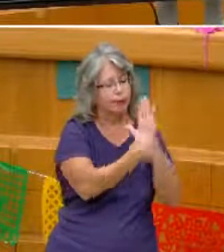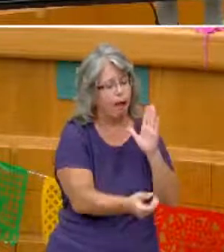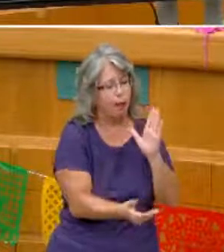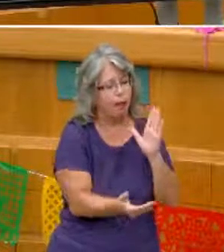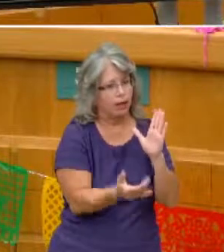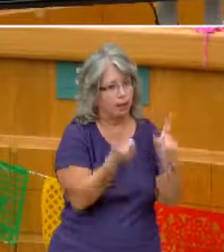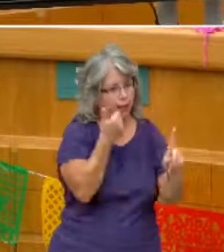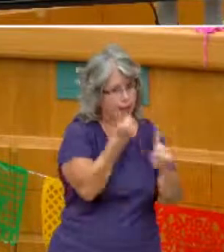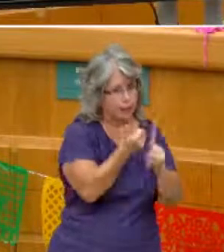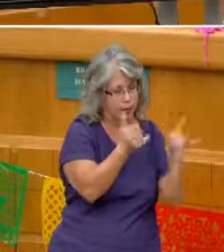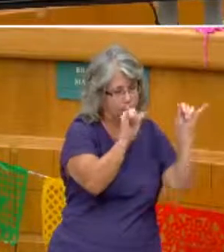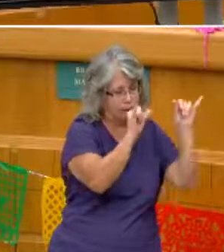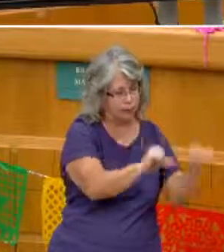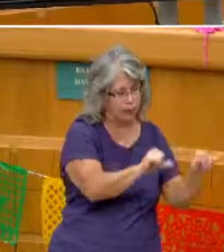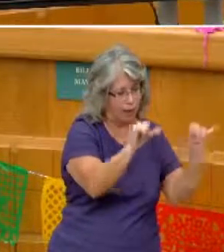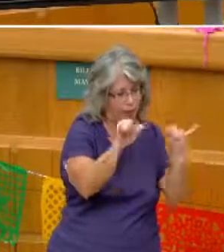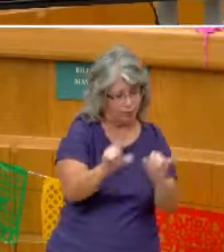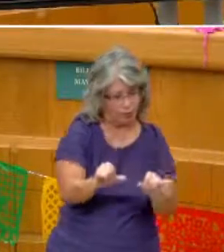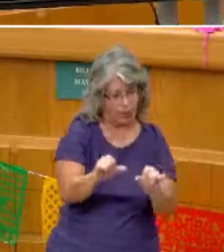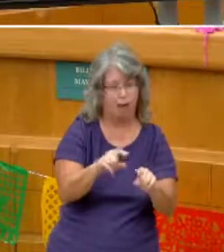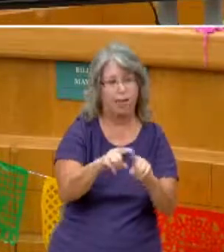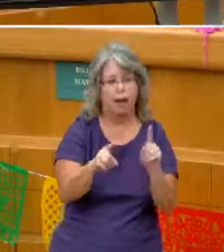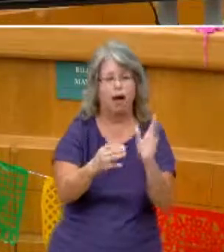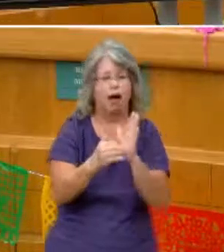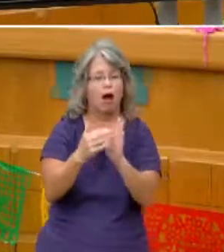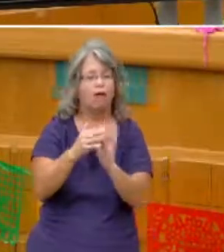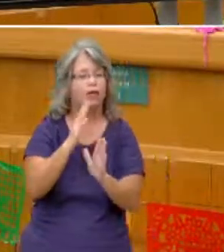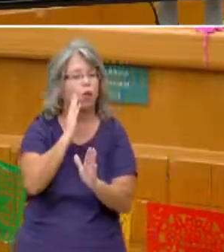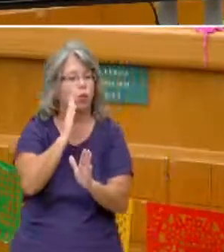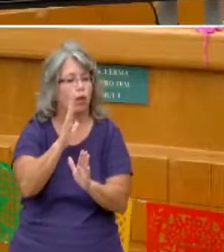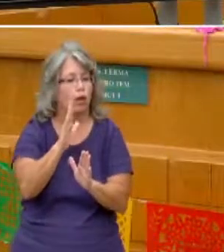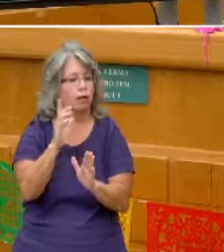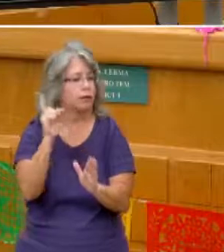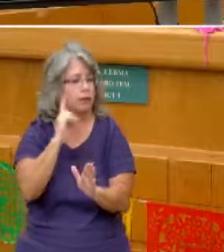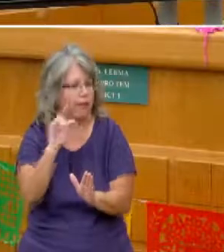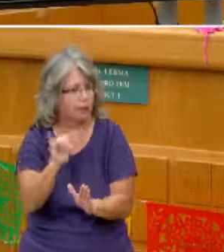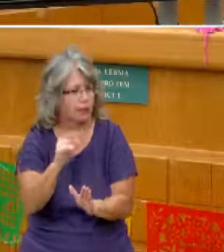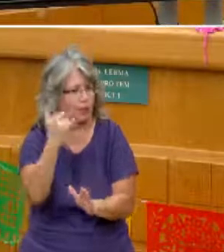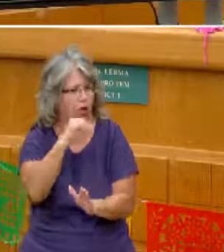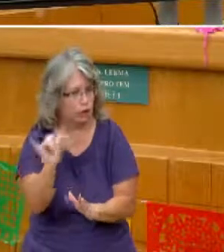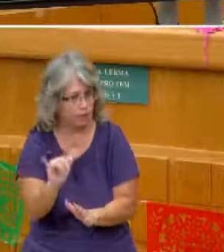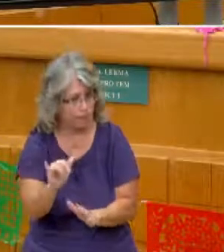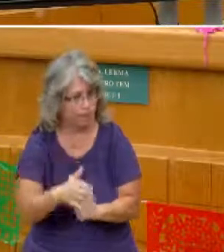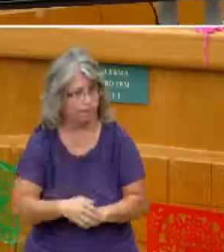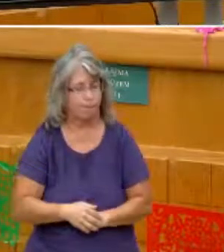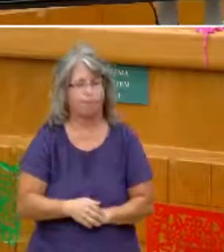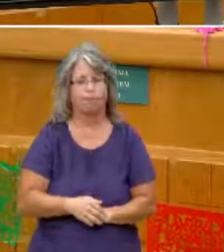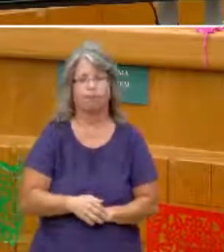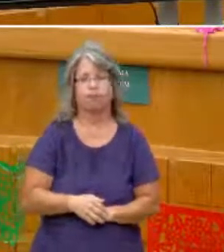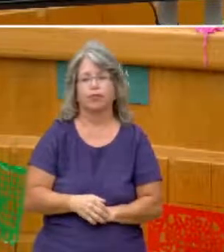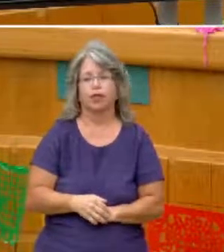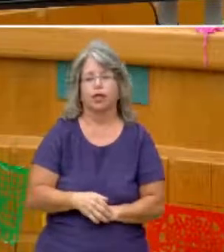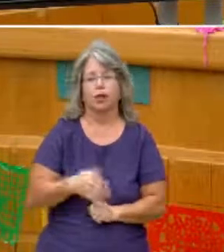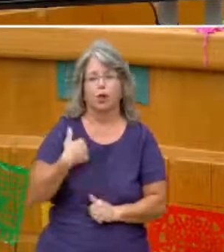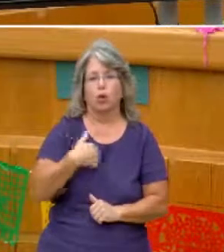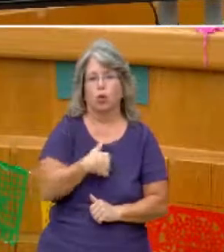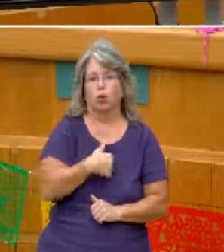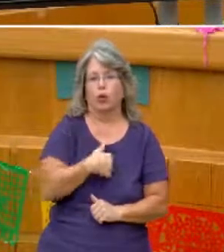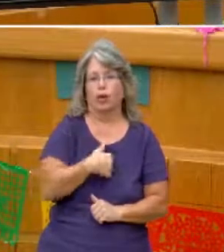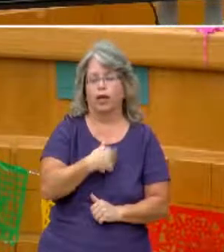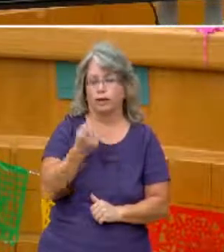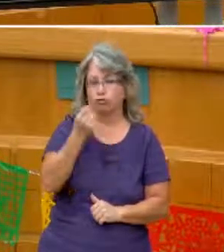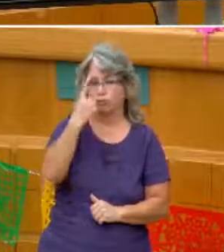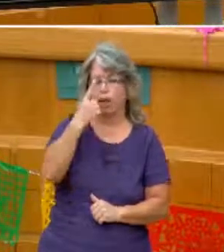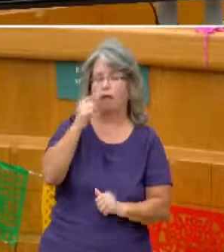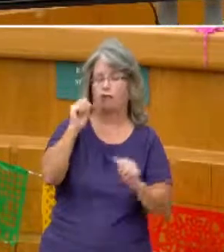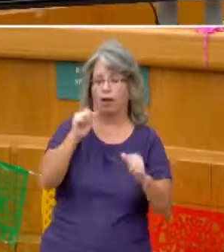infections we had last winter are a warning for this winter. We have been told that we can expect a wave of COVID-19 infections in the